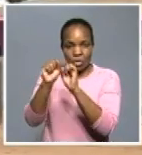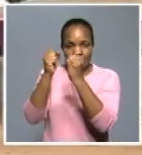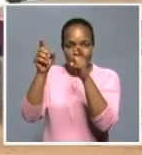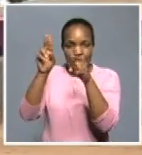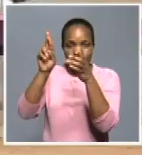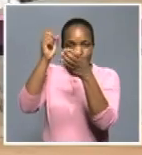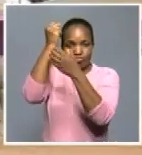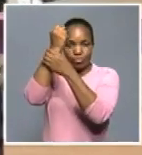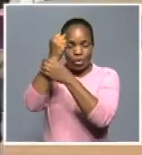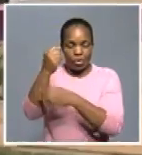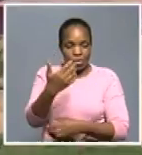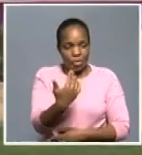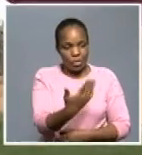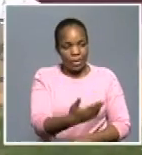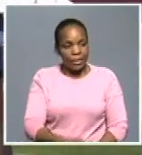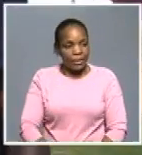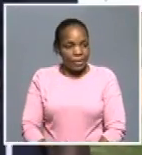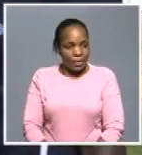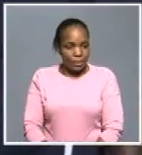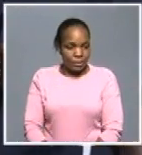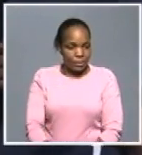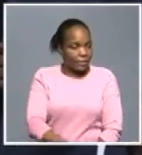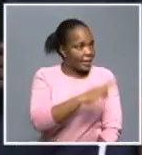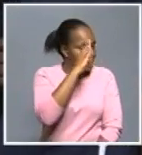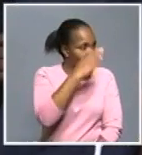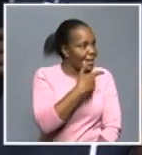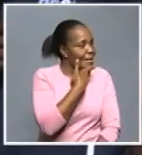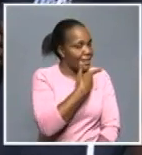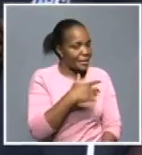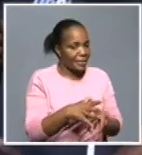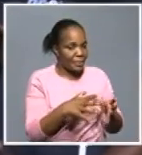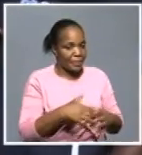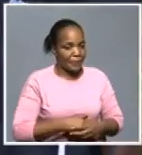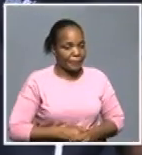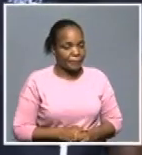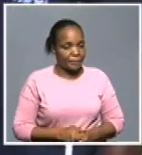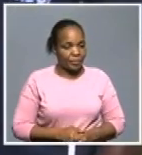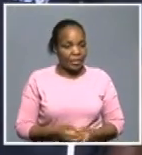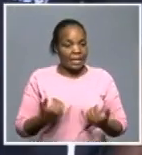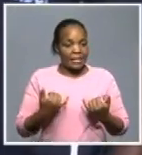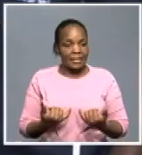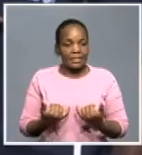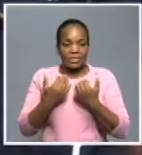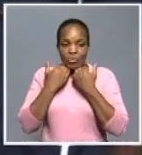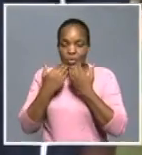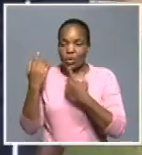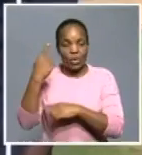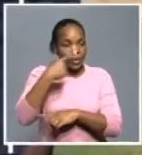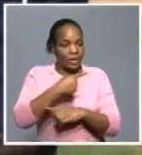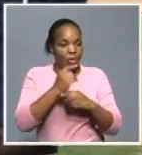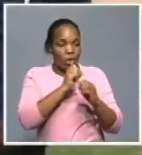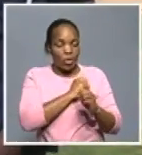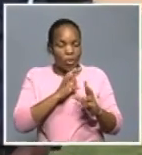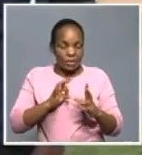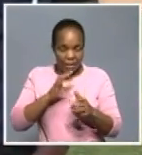He is the Deputy Secretary. Thank you so much, Mr. Willem Absalon, for joining us on NBC TV. An important occasion here where workers again came together